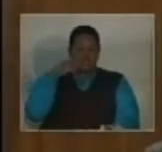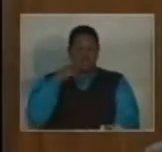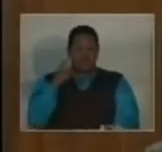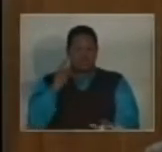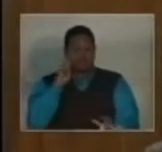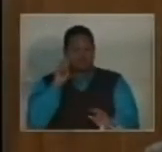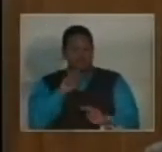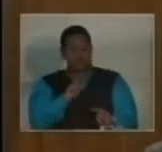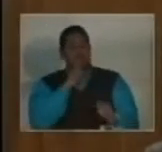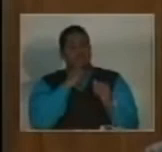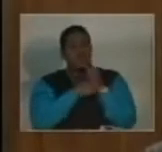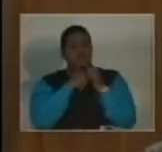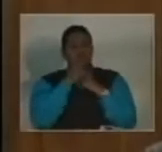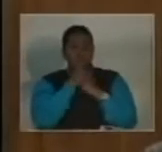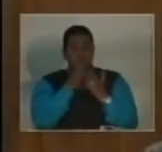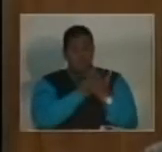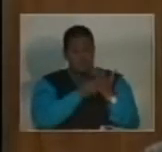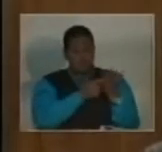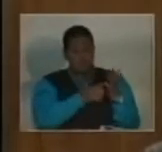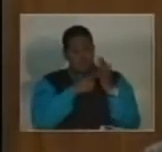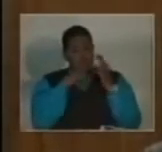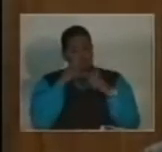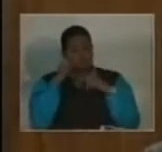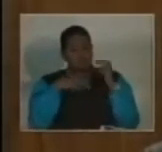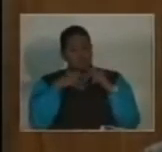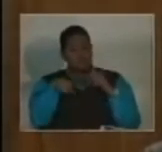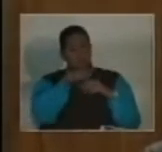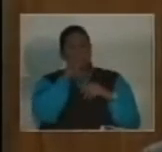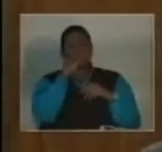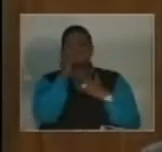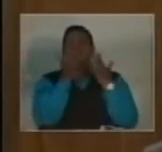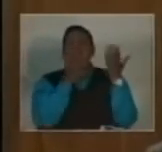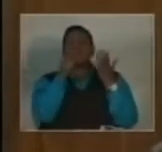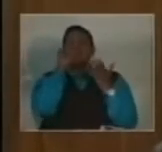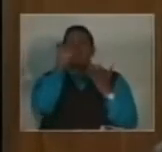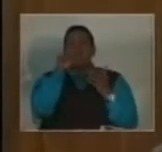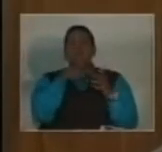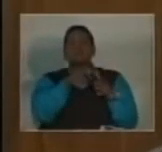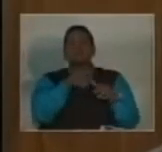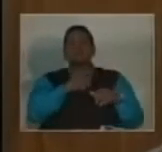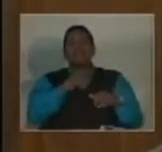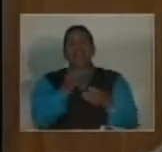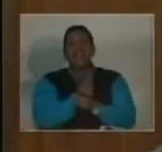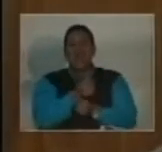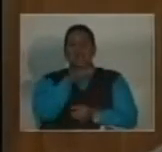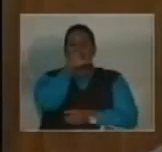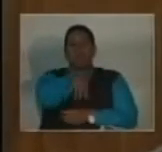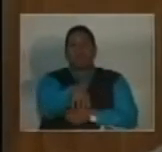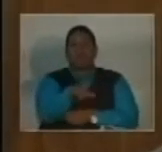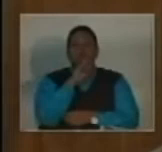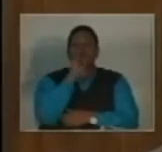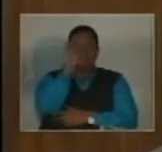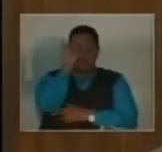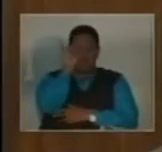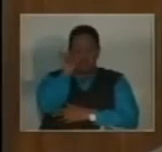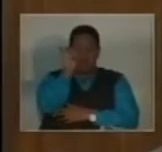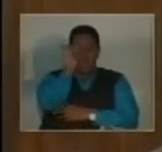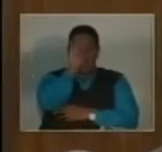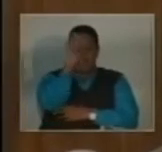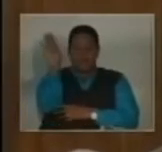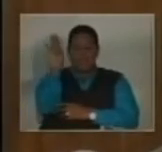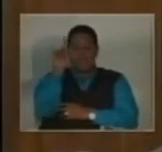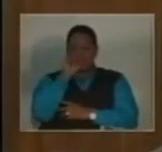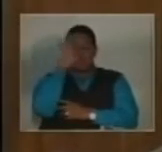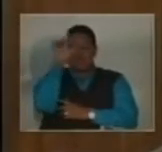construction and financing required to produce the service lots will be $7.8 billion and $5.05 billion